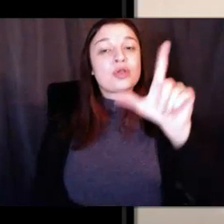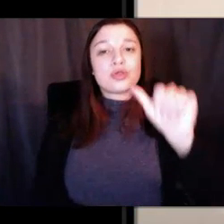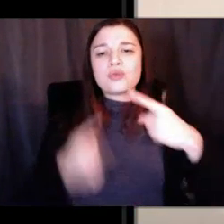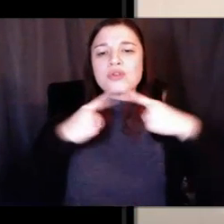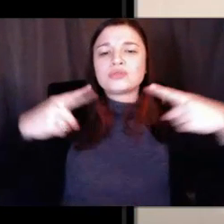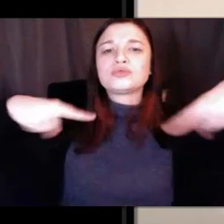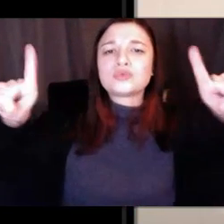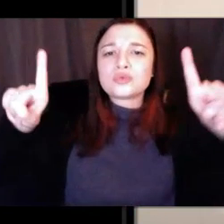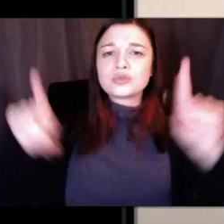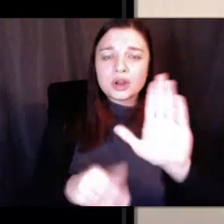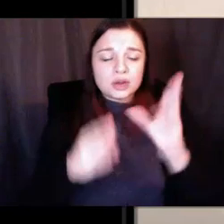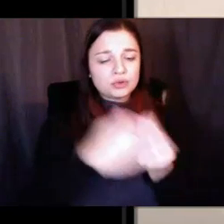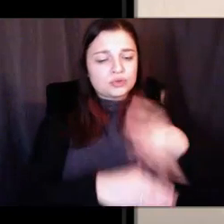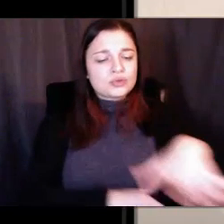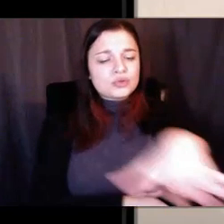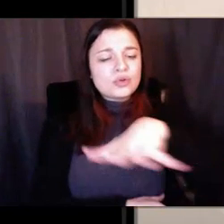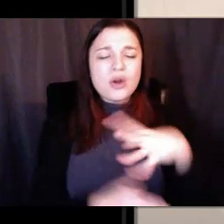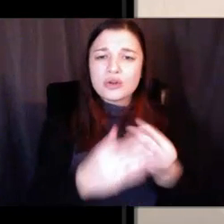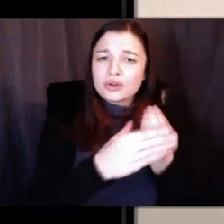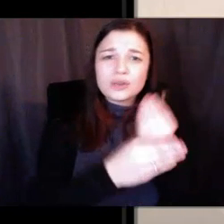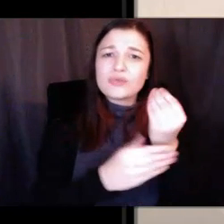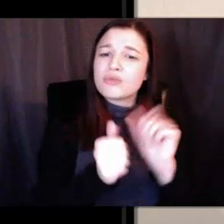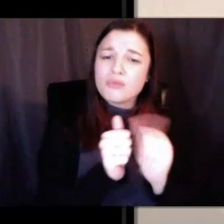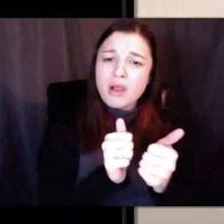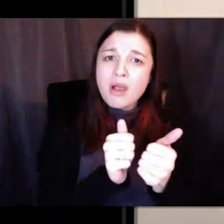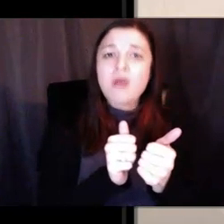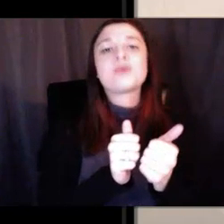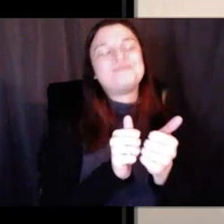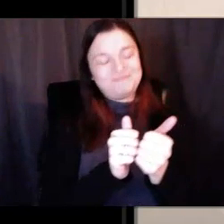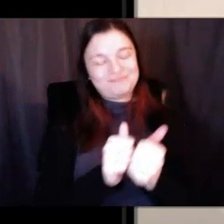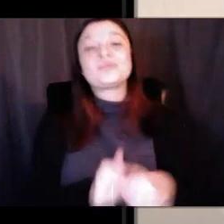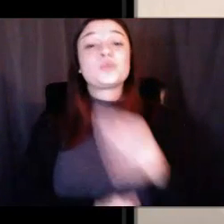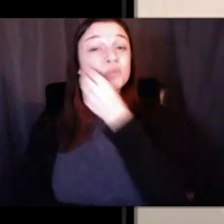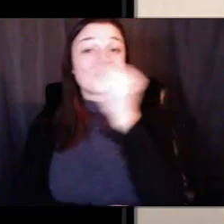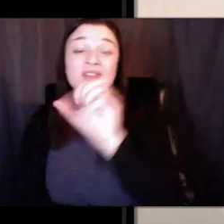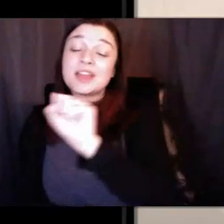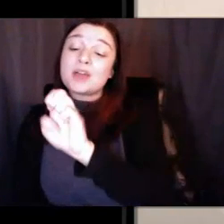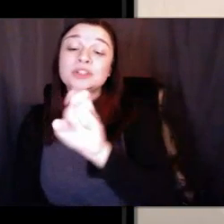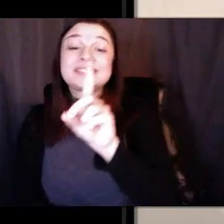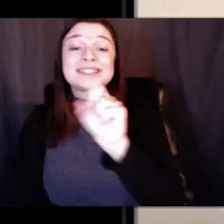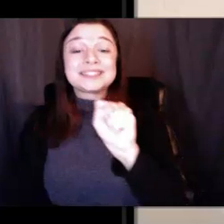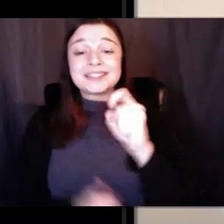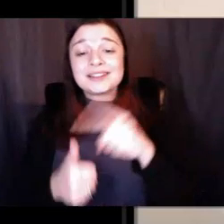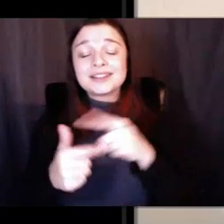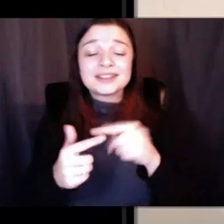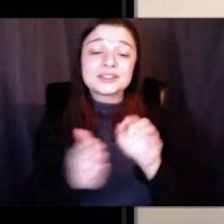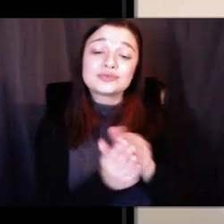Lola, Lola, extraordinary, how does your garden grow? With flower seeds and shells and beads and